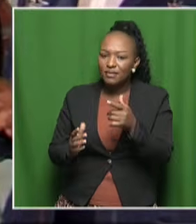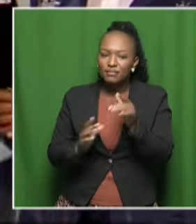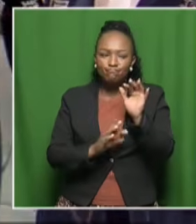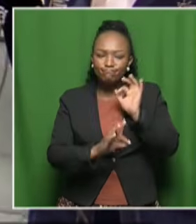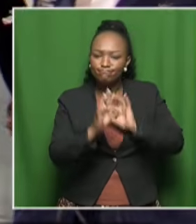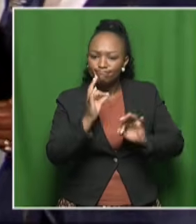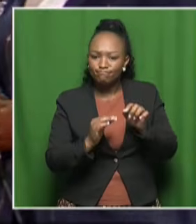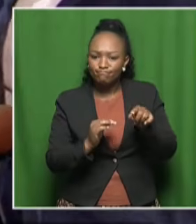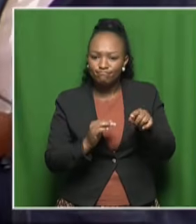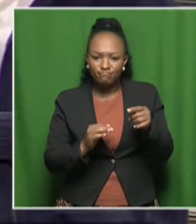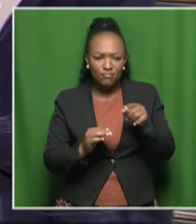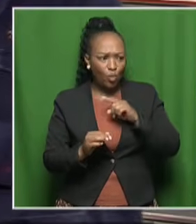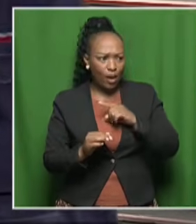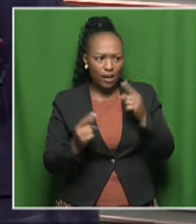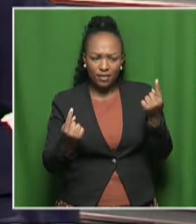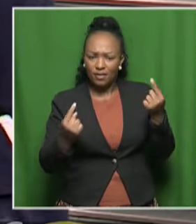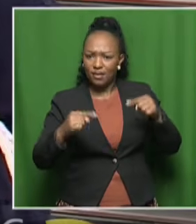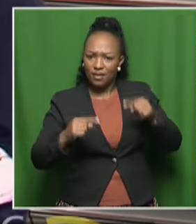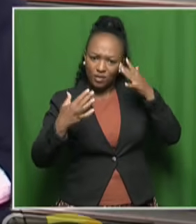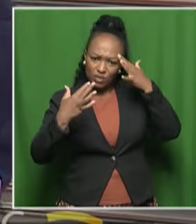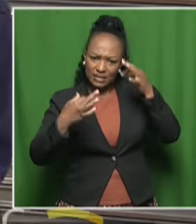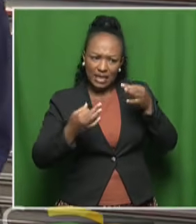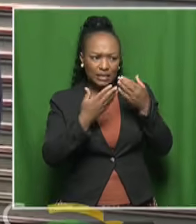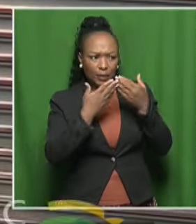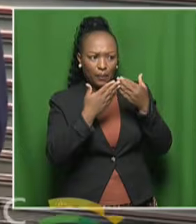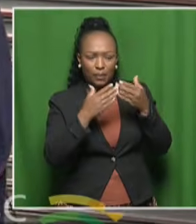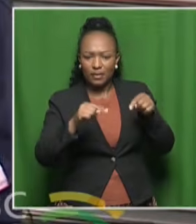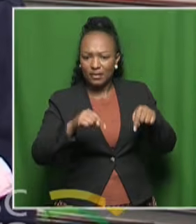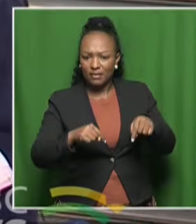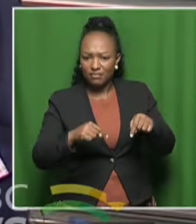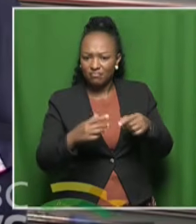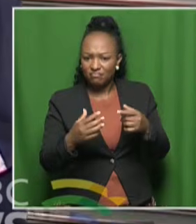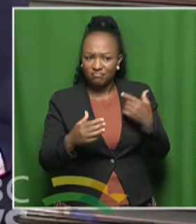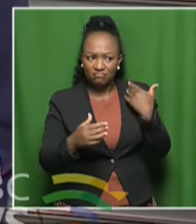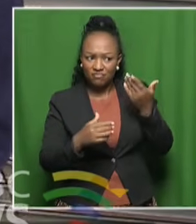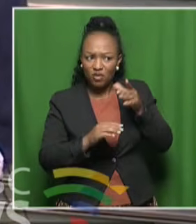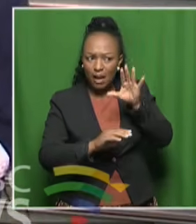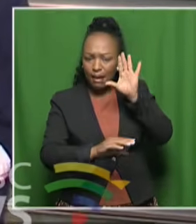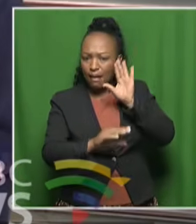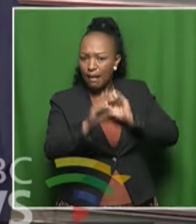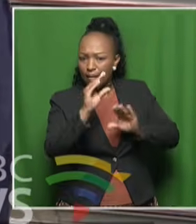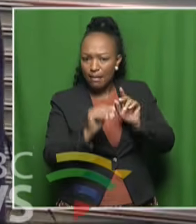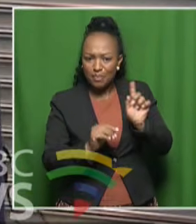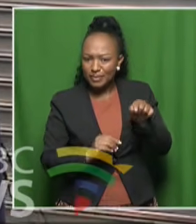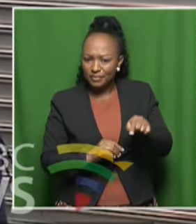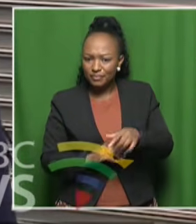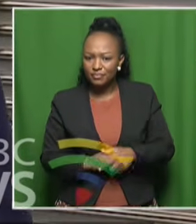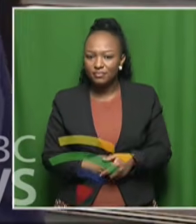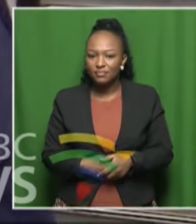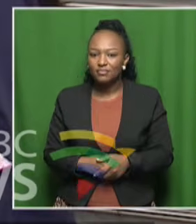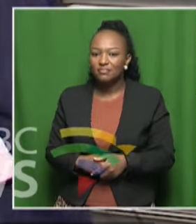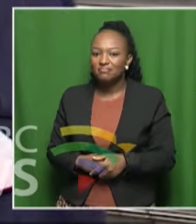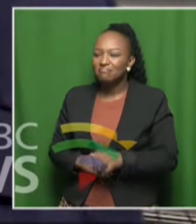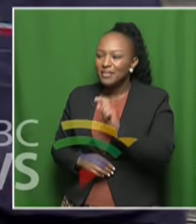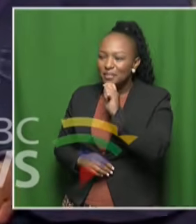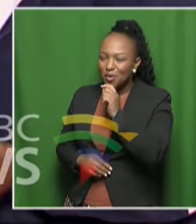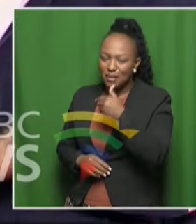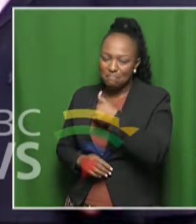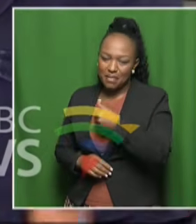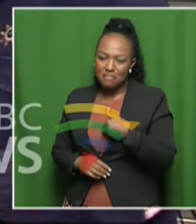about, why you decided to come and study here and what you've been learning so far. Good morning,